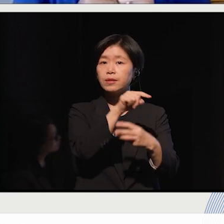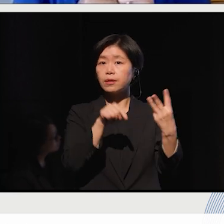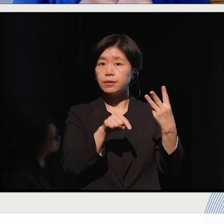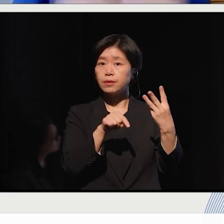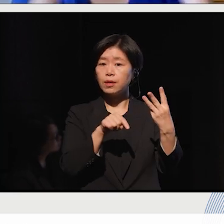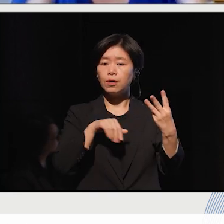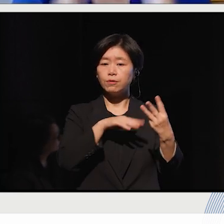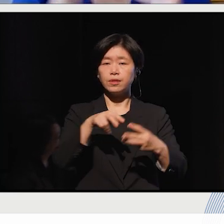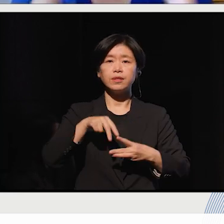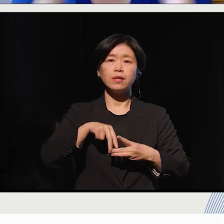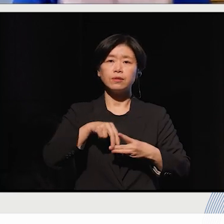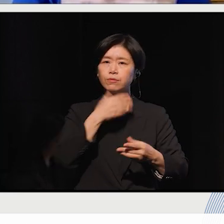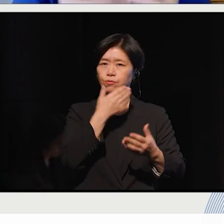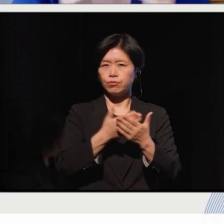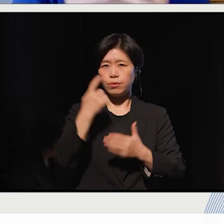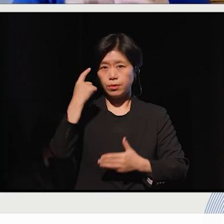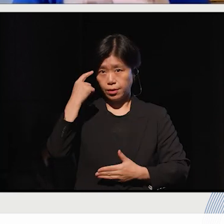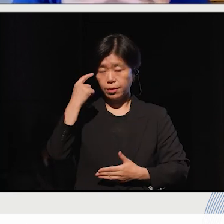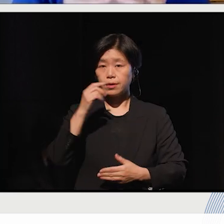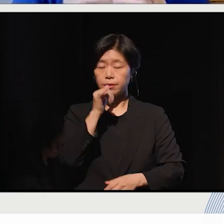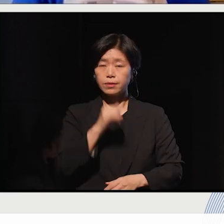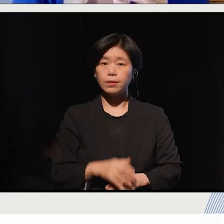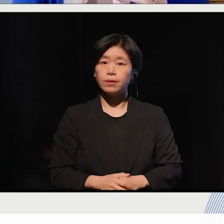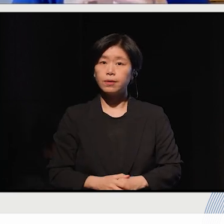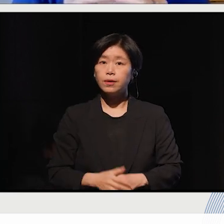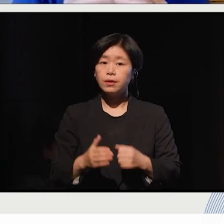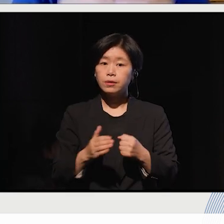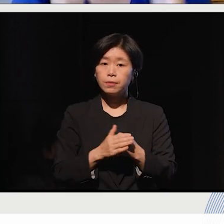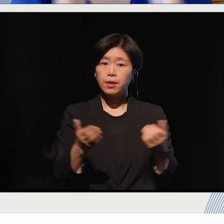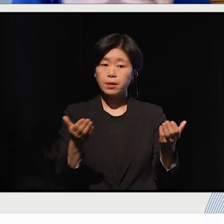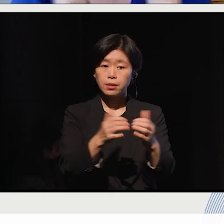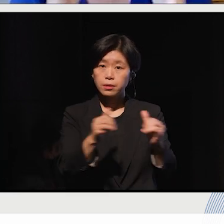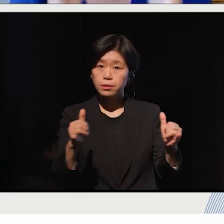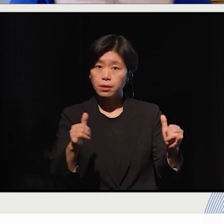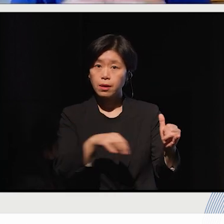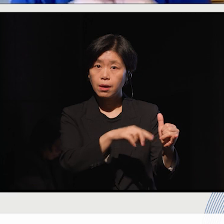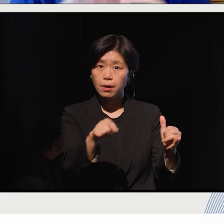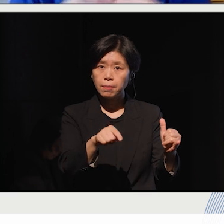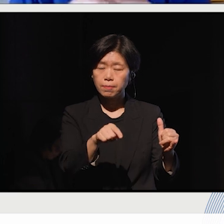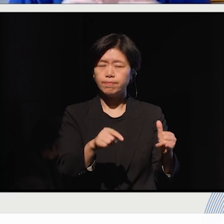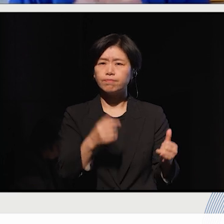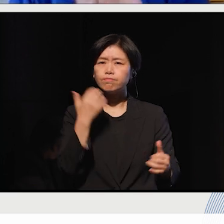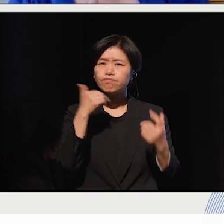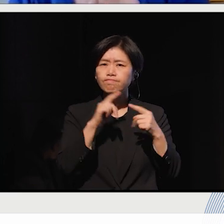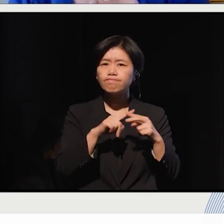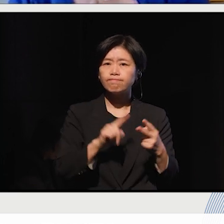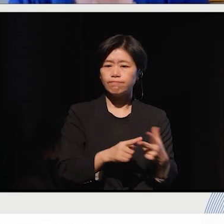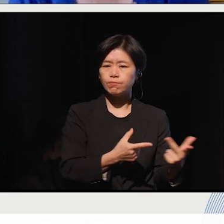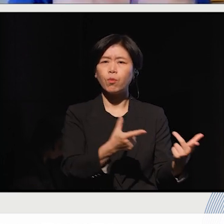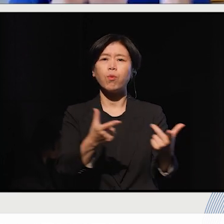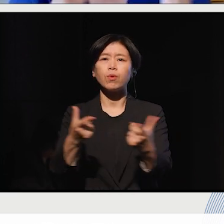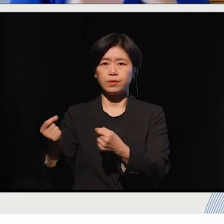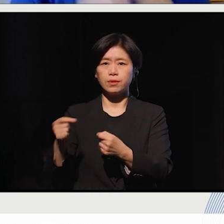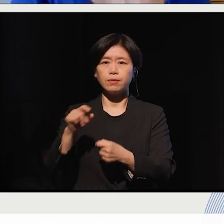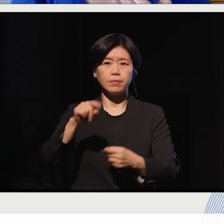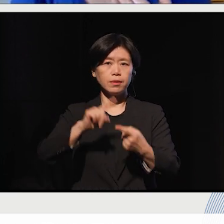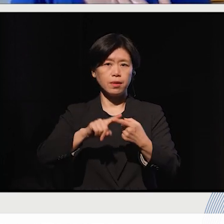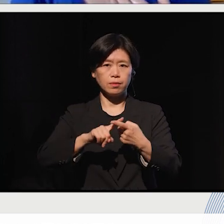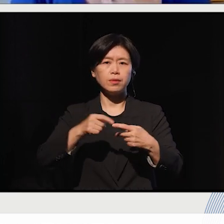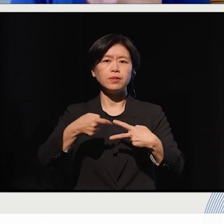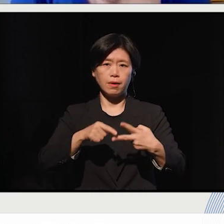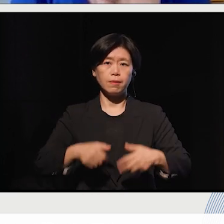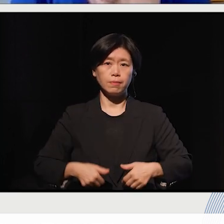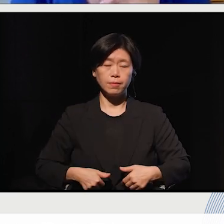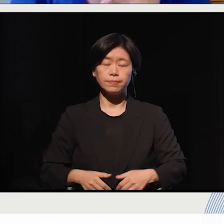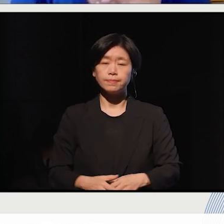opt not to do. It is a part of our values as an institution. These are fundamental principles: that we value